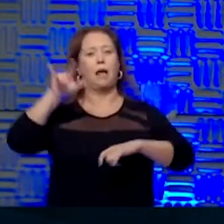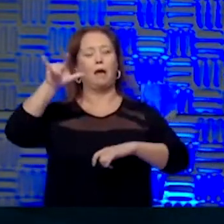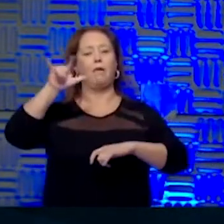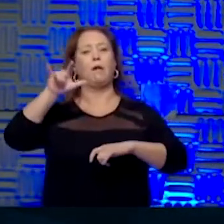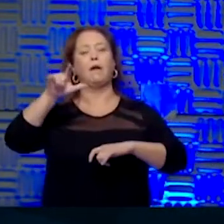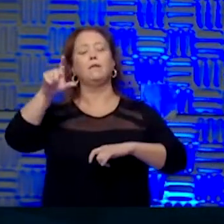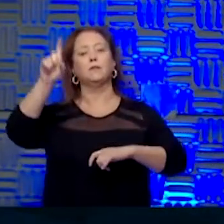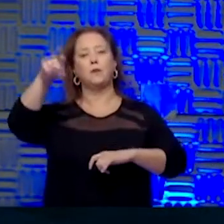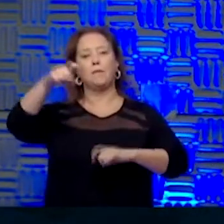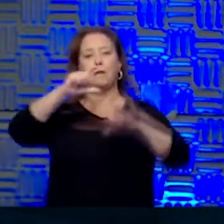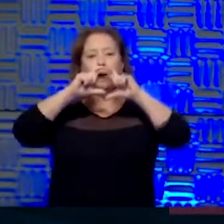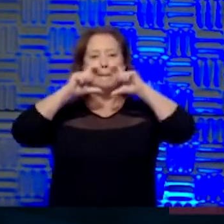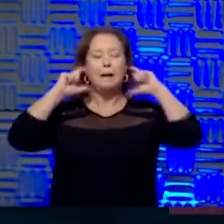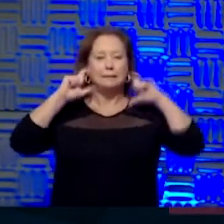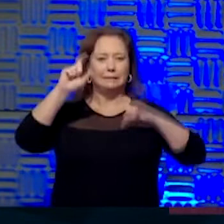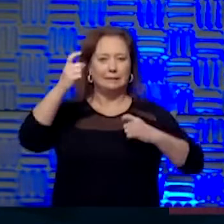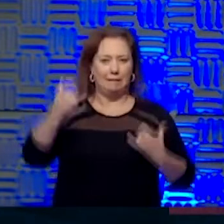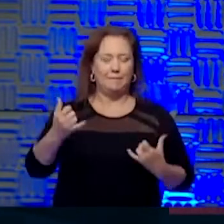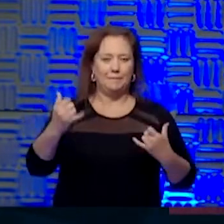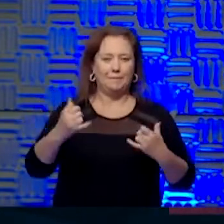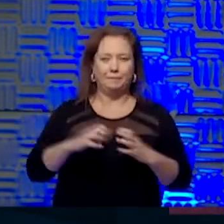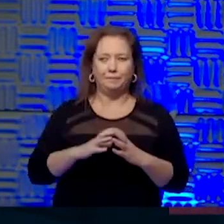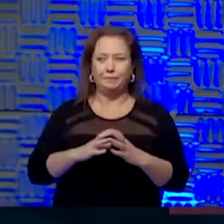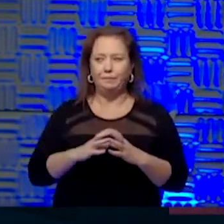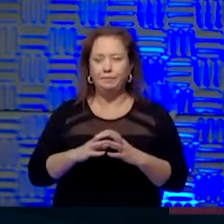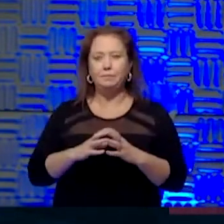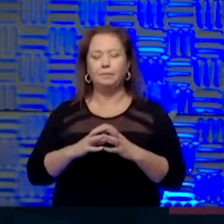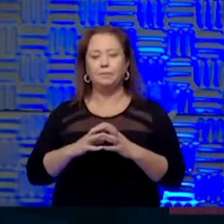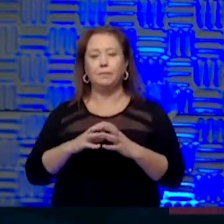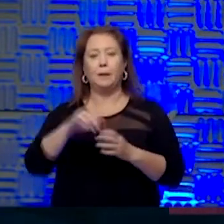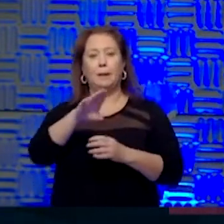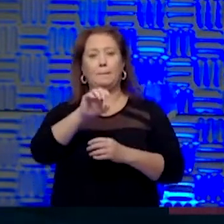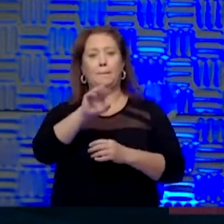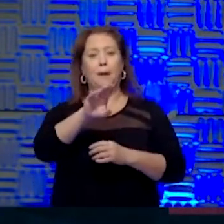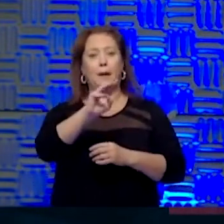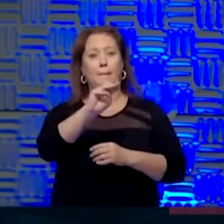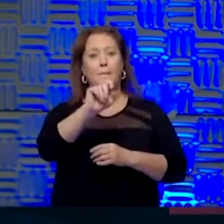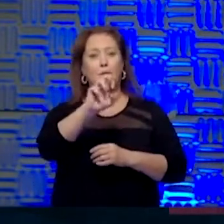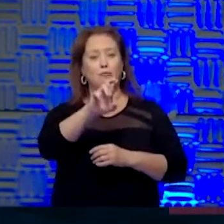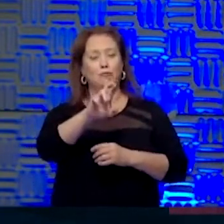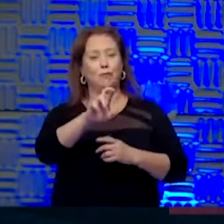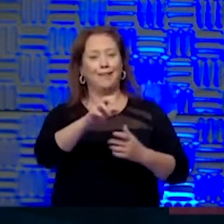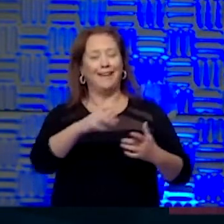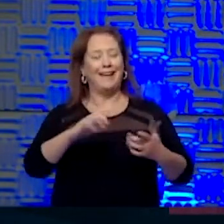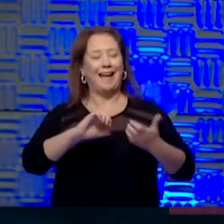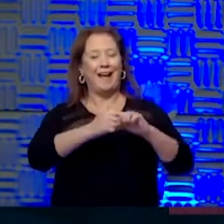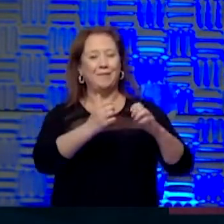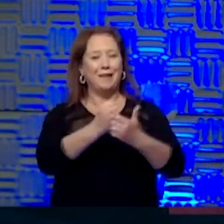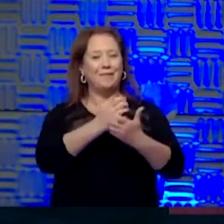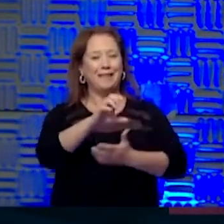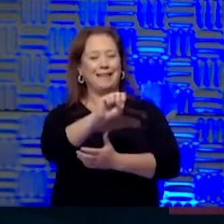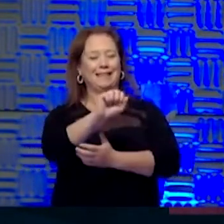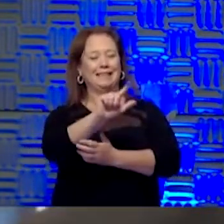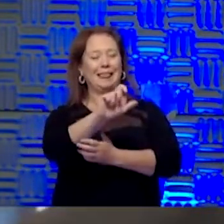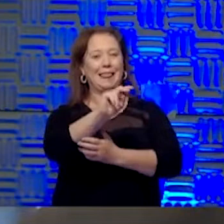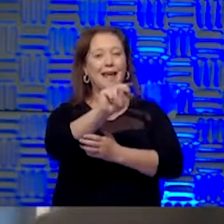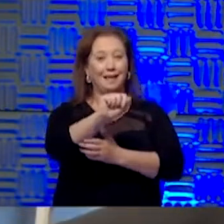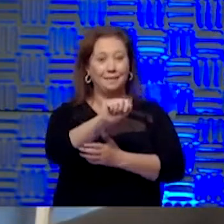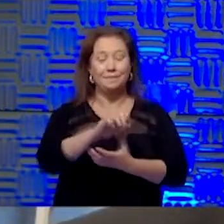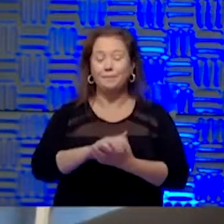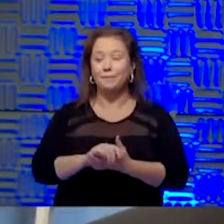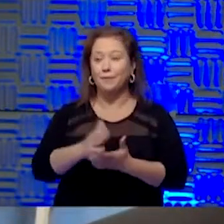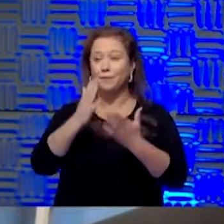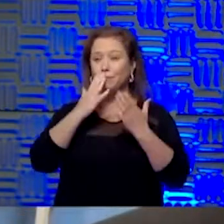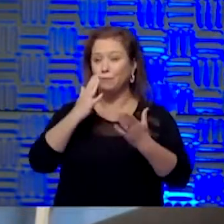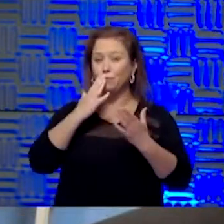passengers have to wear a mask. Yep. And Bob Moser, how are things out in Salina? They're good. You